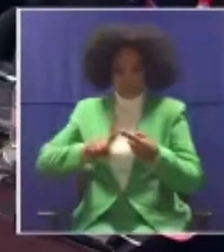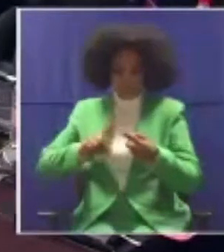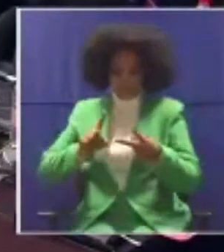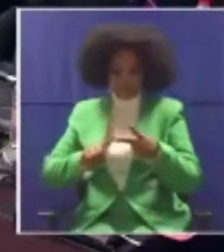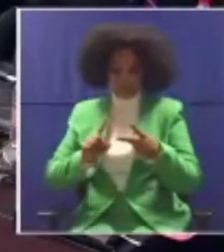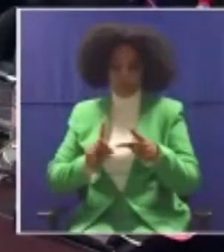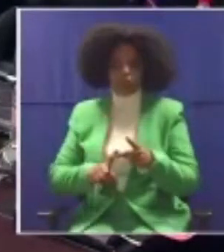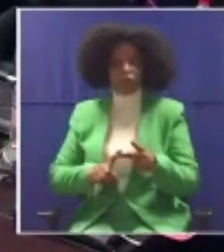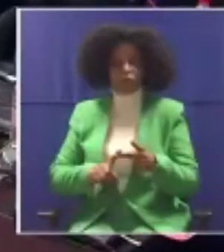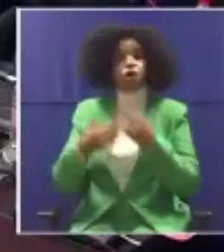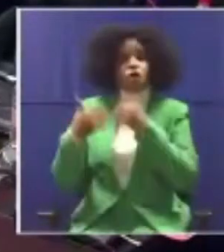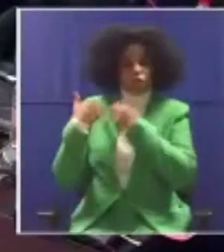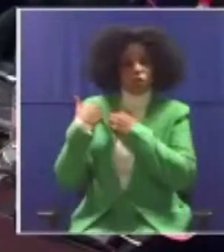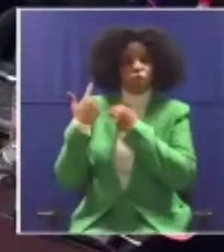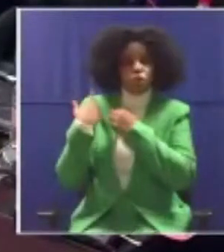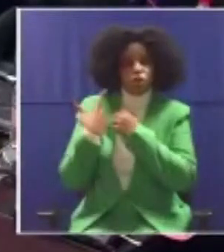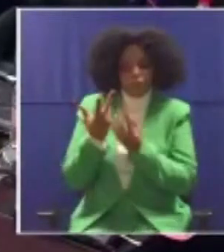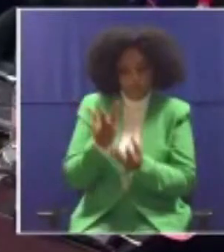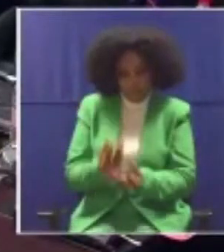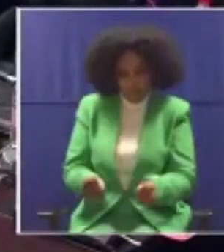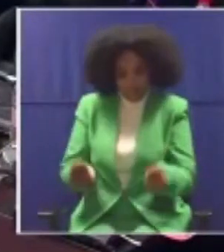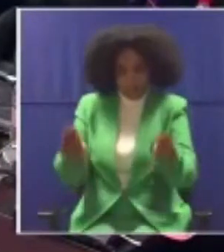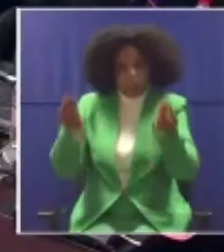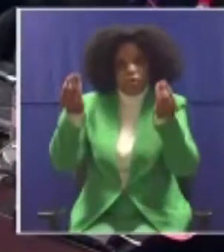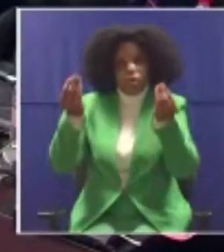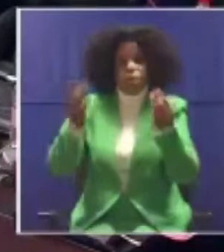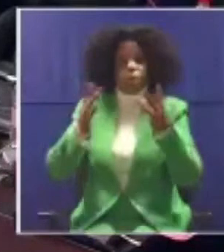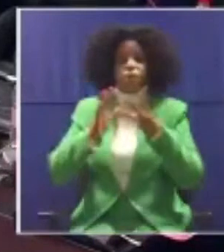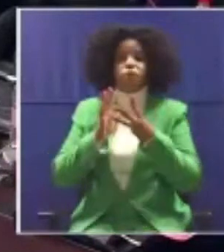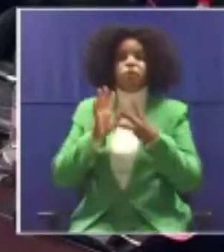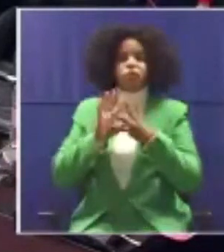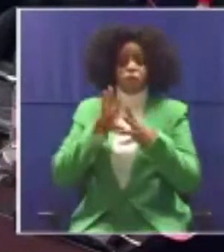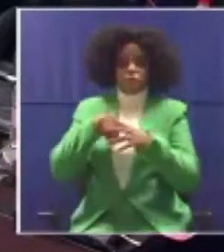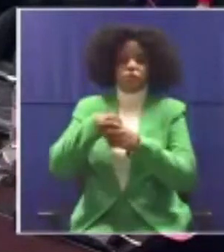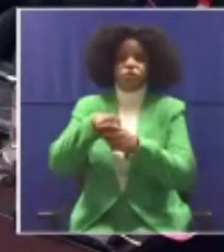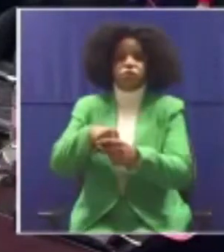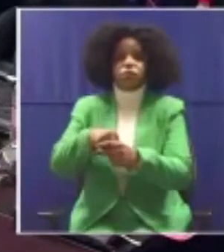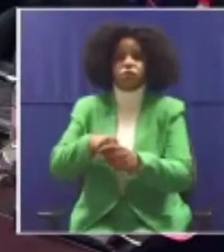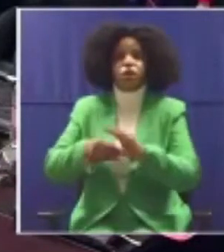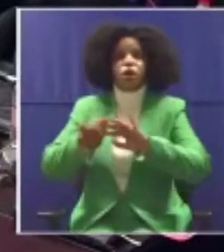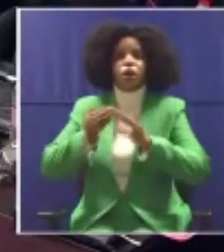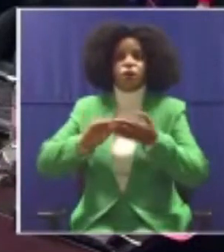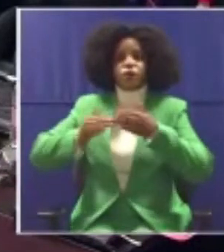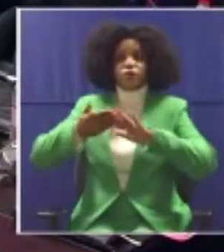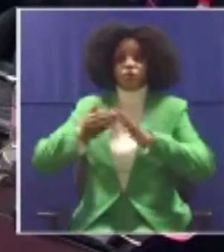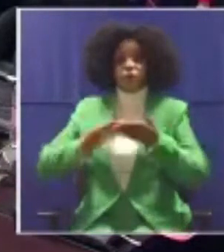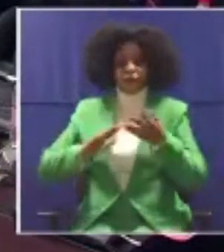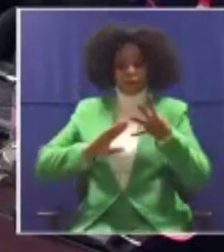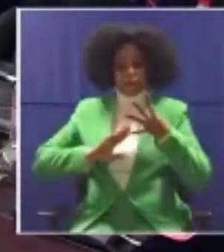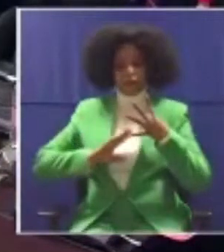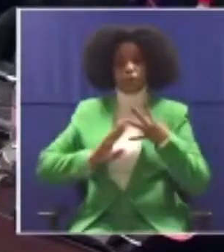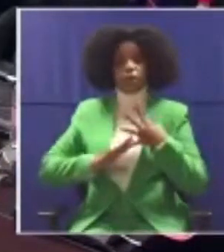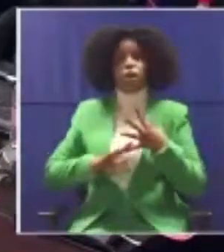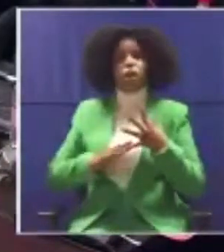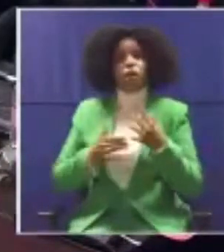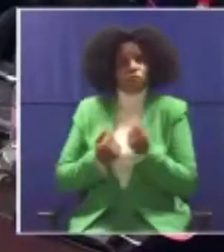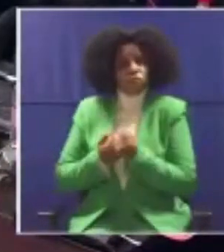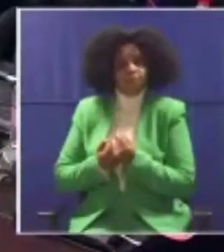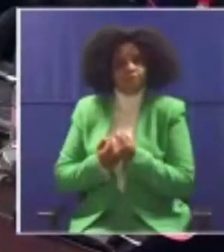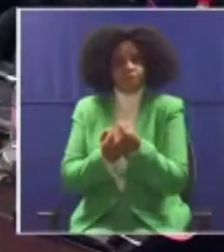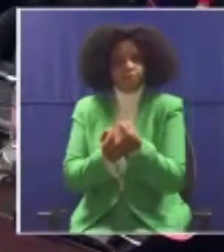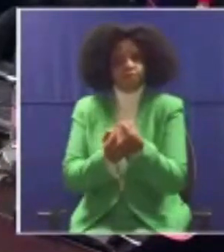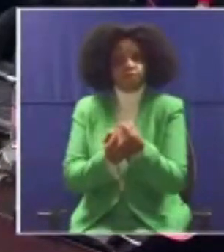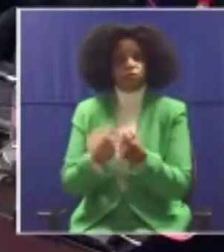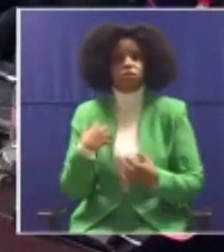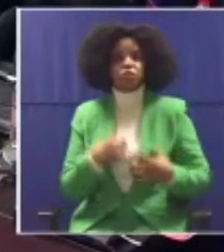responsible citizenship and belonging in society, and provision of emotional support